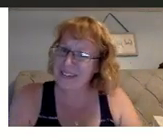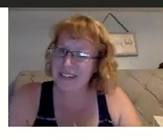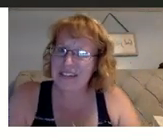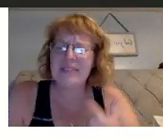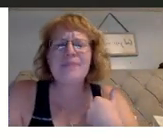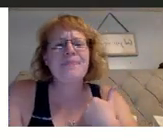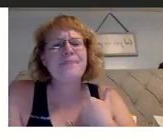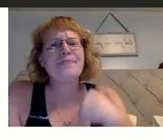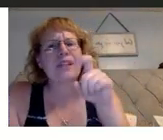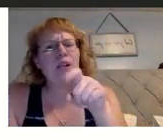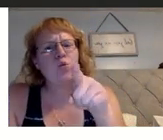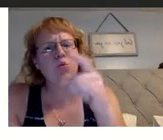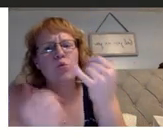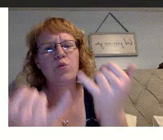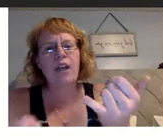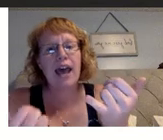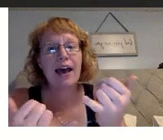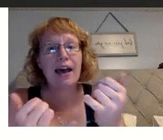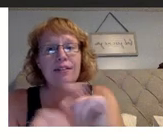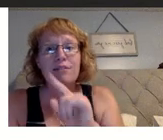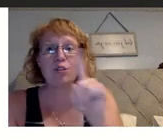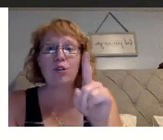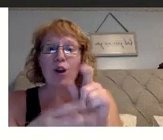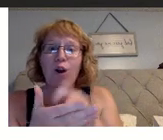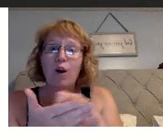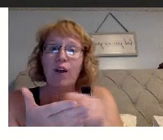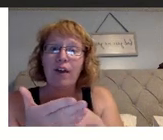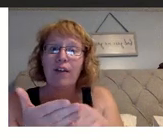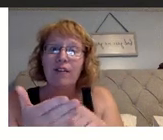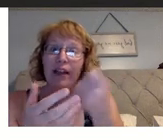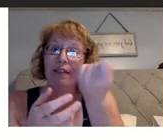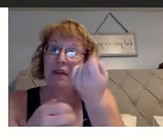I need you now to go and fill out the